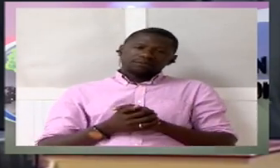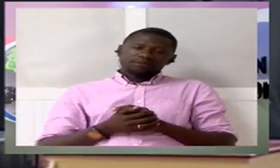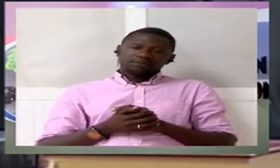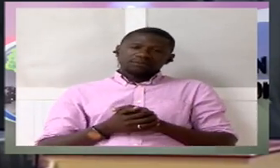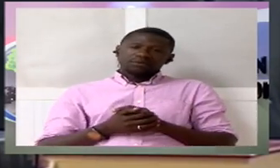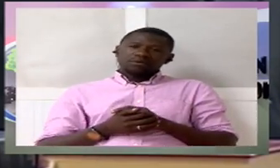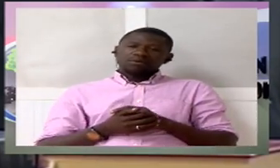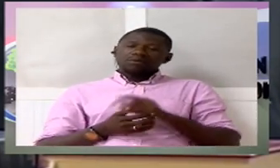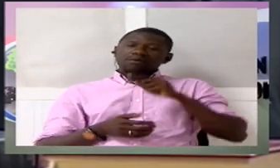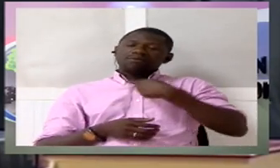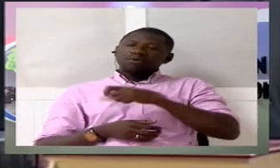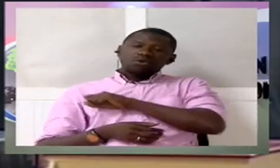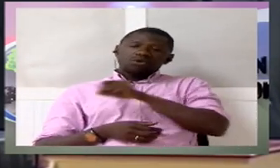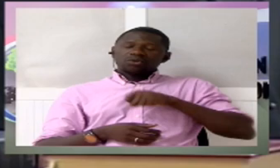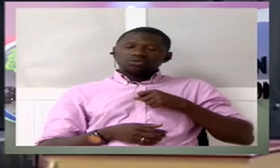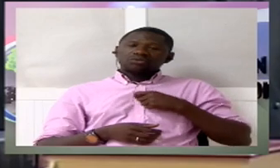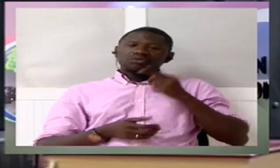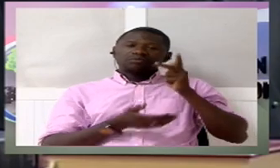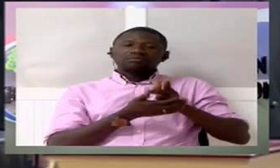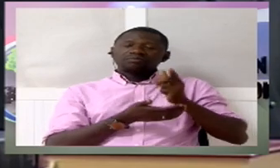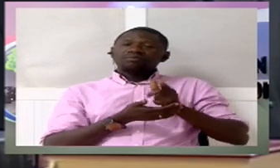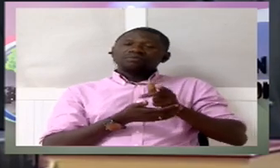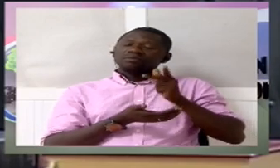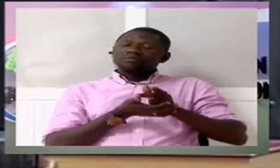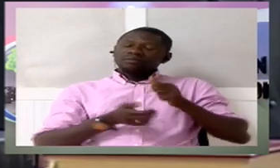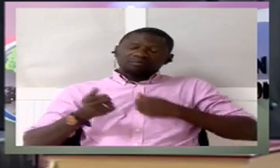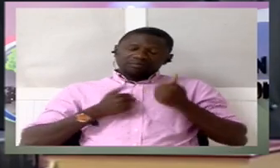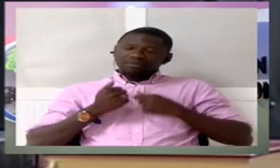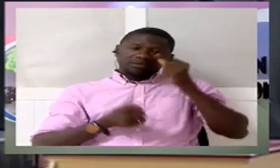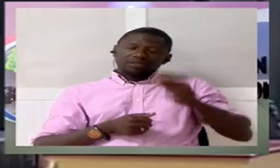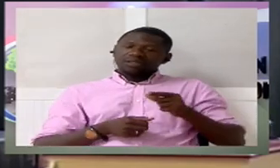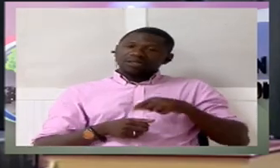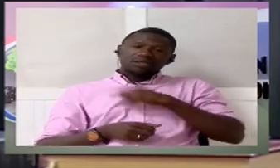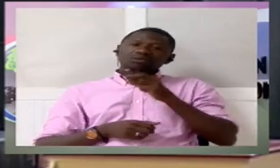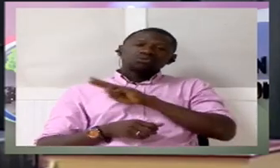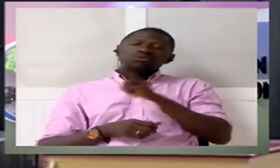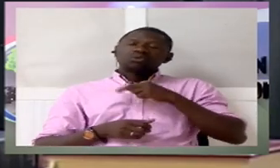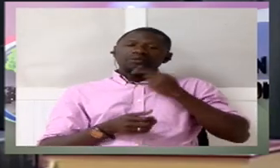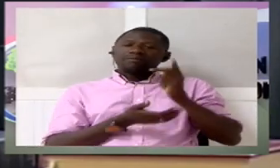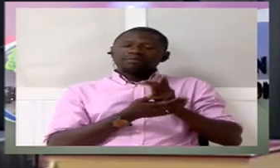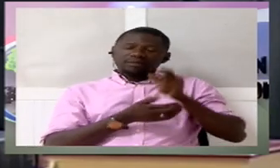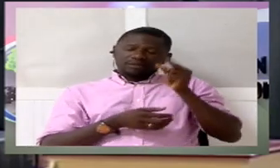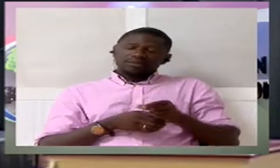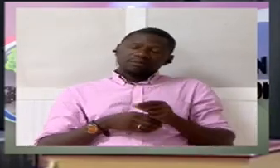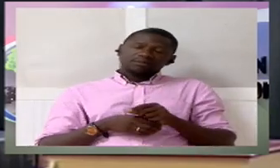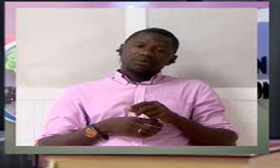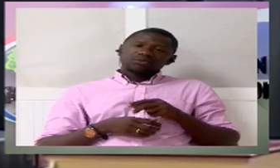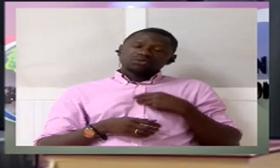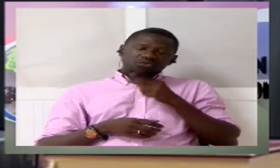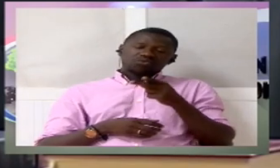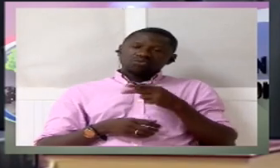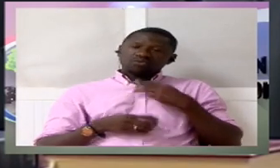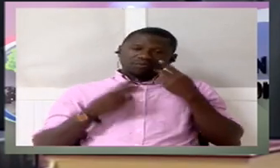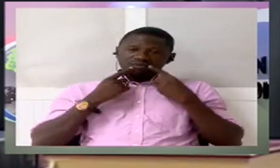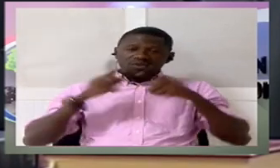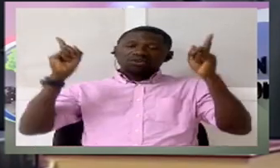and non-victims. Purun tolme kolaya kol soro menu man kolaya kol soro. To voice out our pain. Purungan na kolea nga finti ni jamaa ya